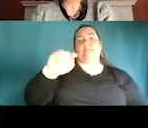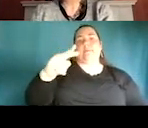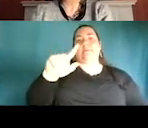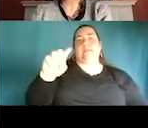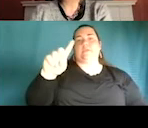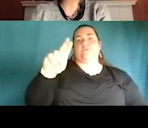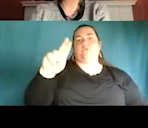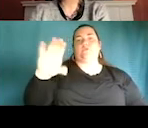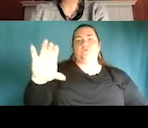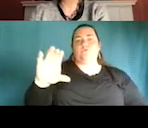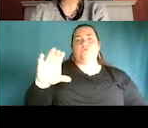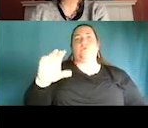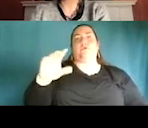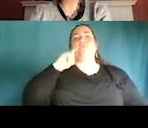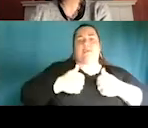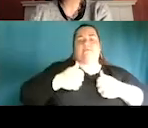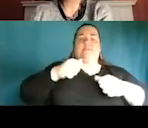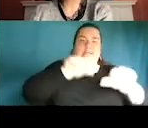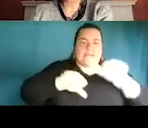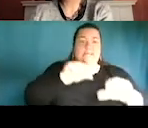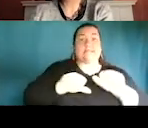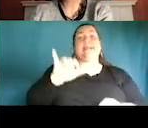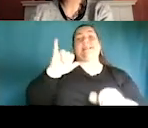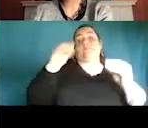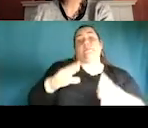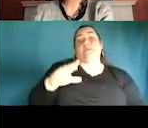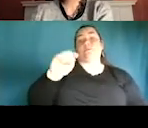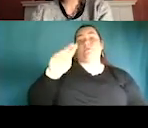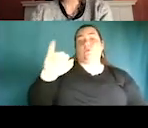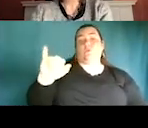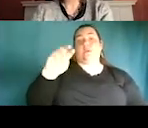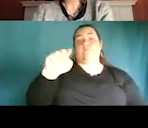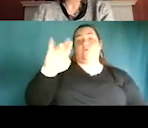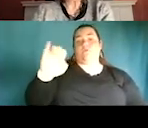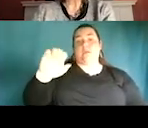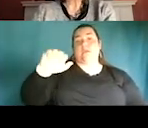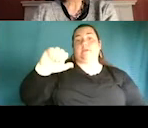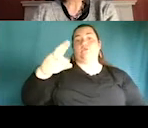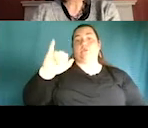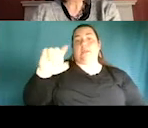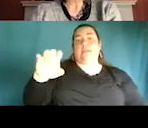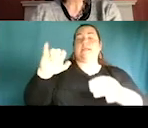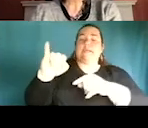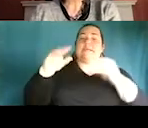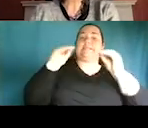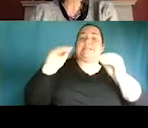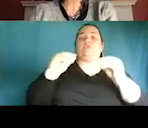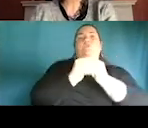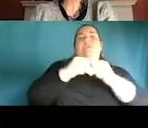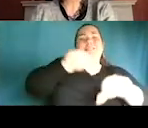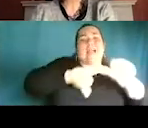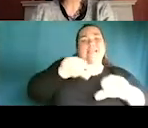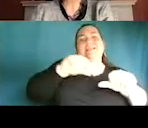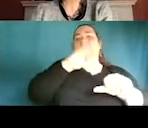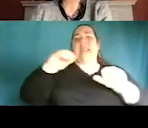talent to engage students with both science and social action. The student nominator indicated that she discusses